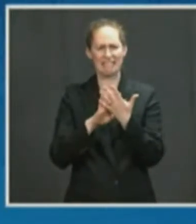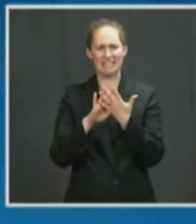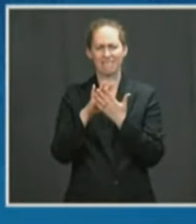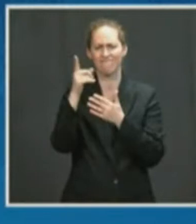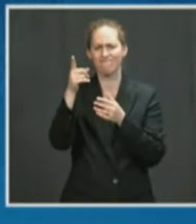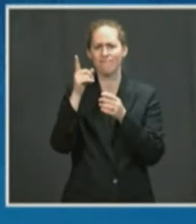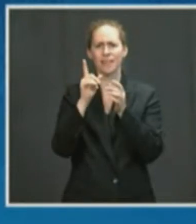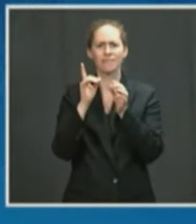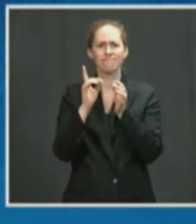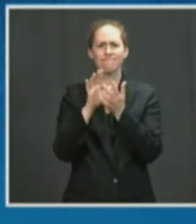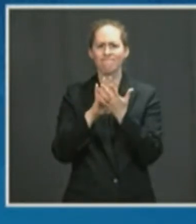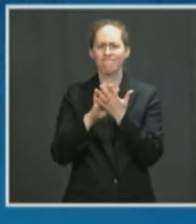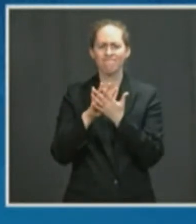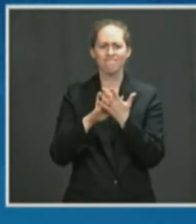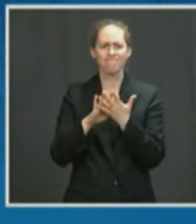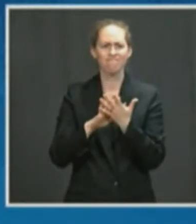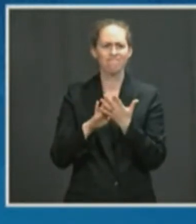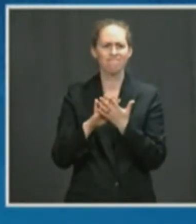us to